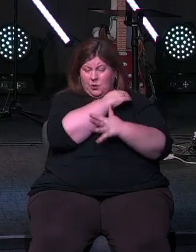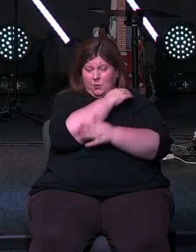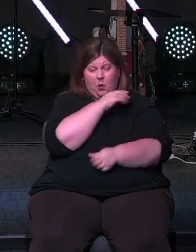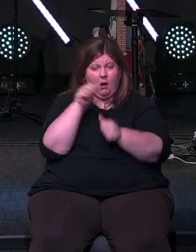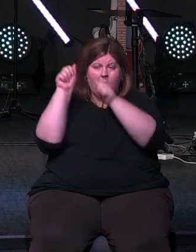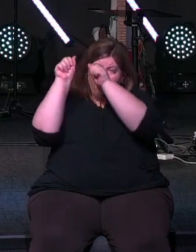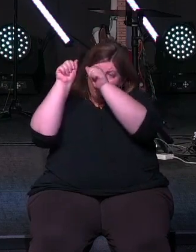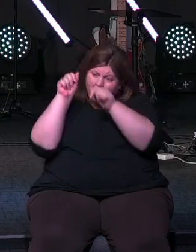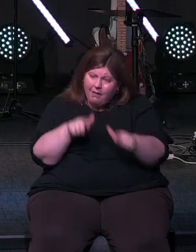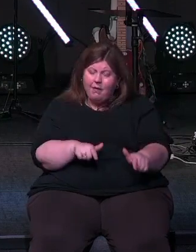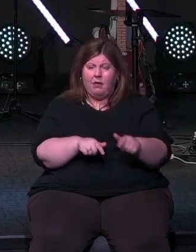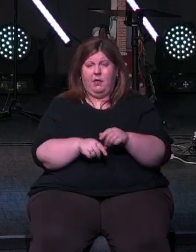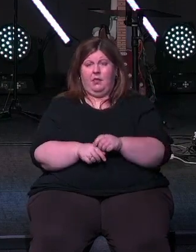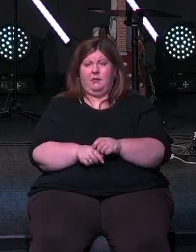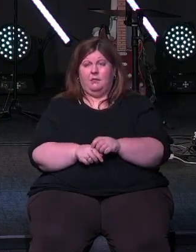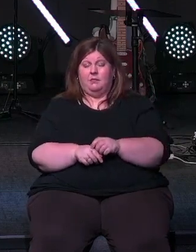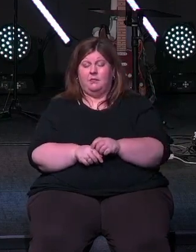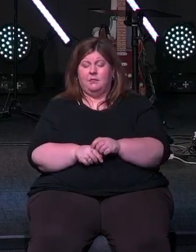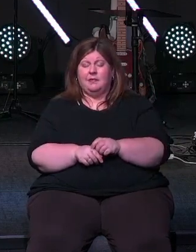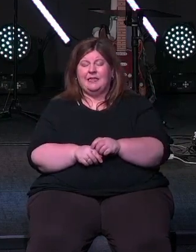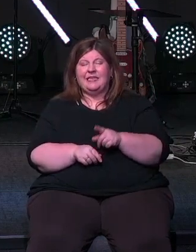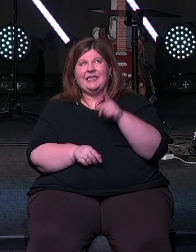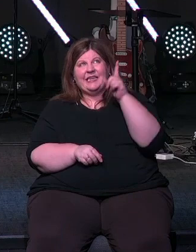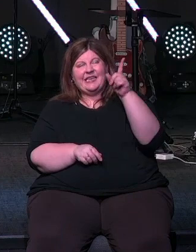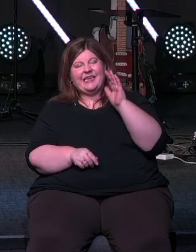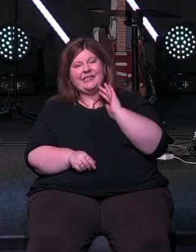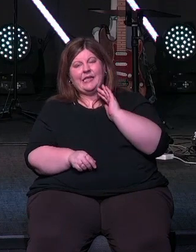God is our Father.